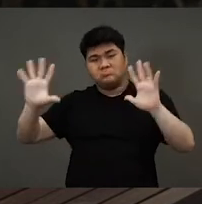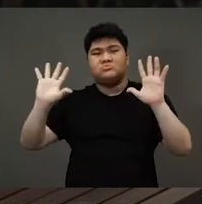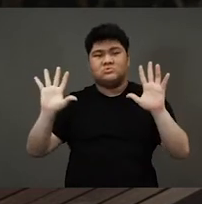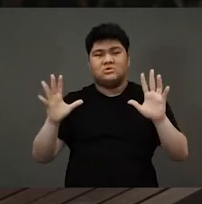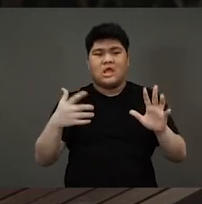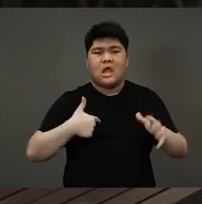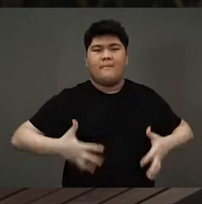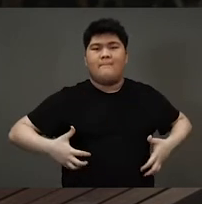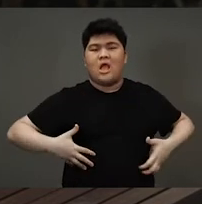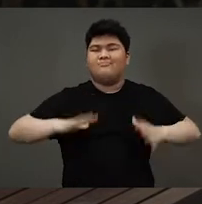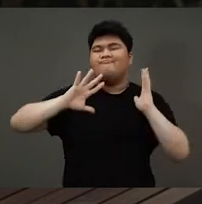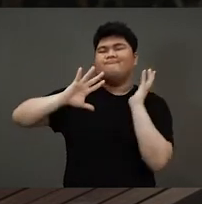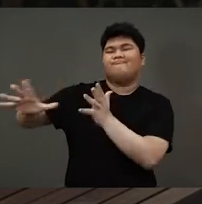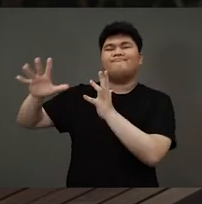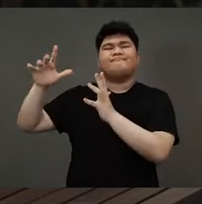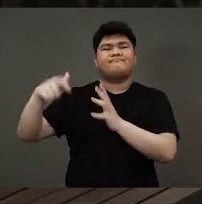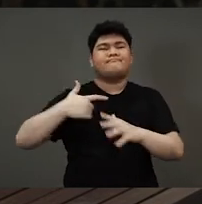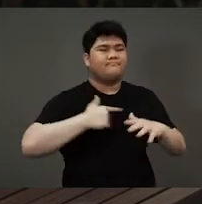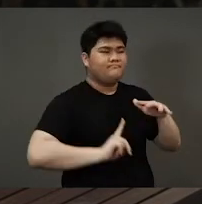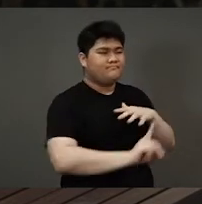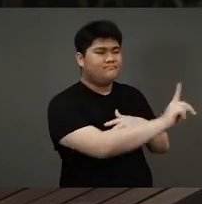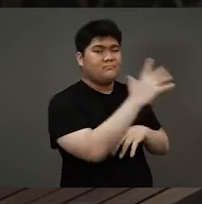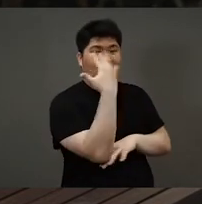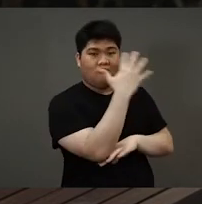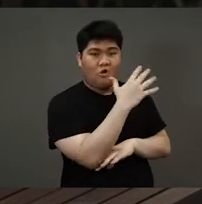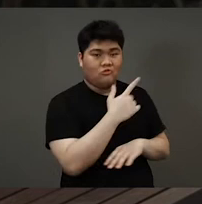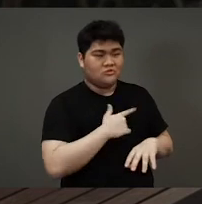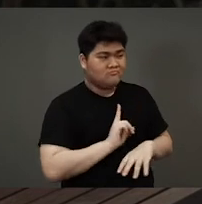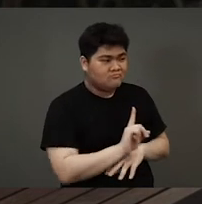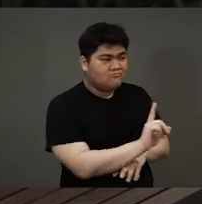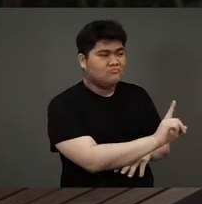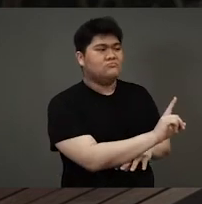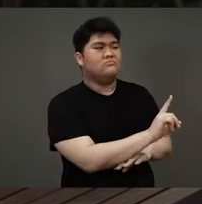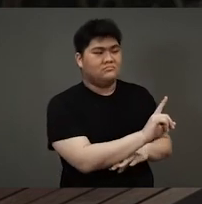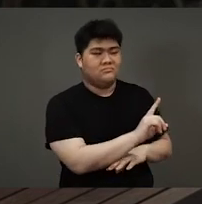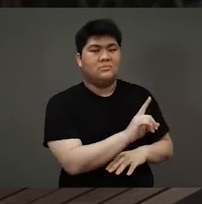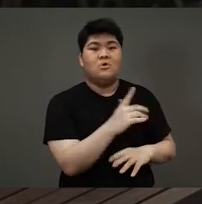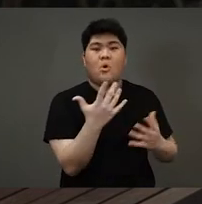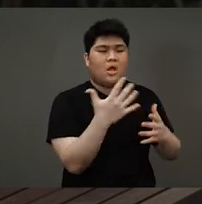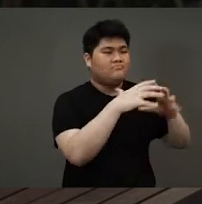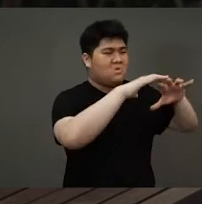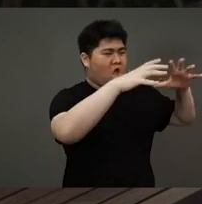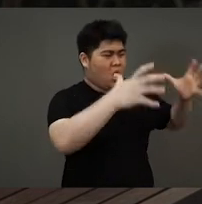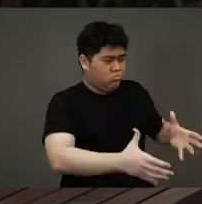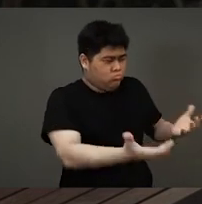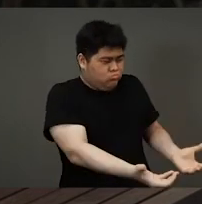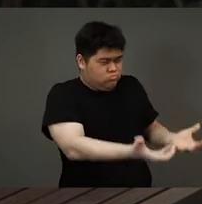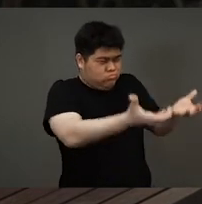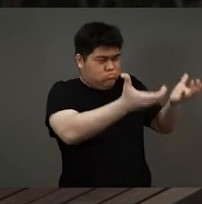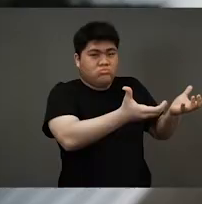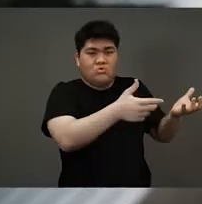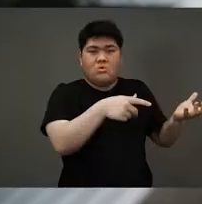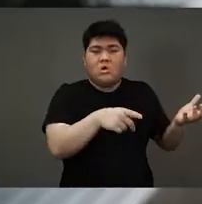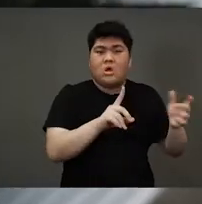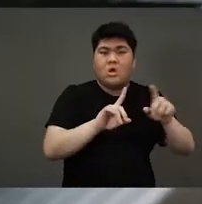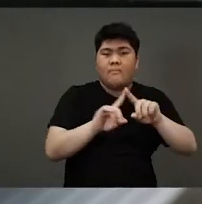stones and rocks, he left them there by the shore to build the bridge. And he went deeper into the forest to lift up the heavy boulders and